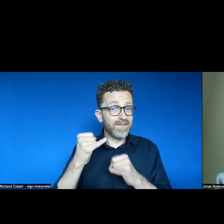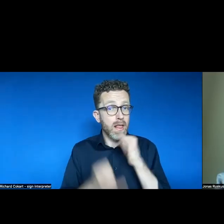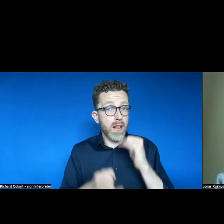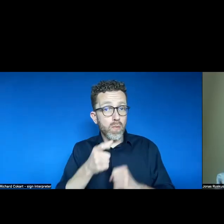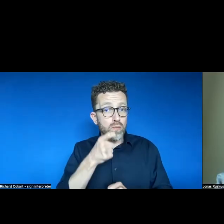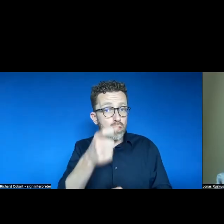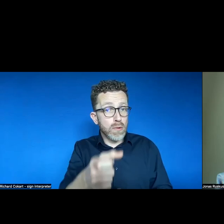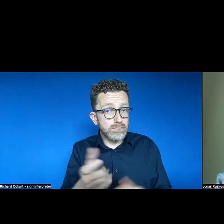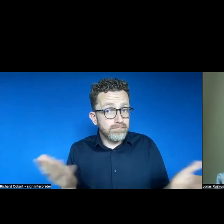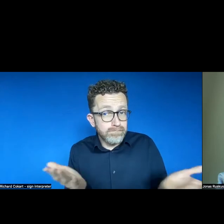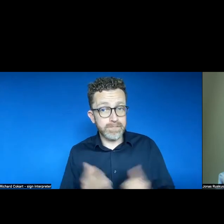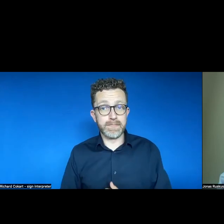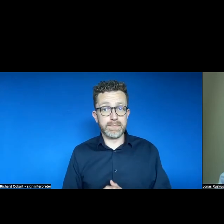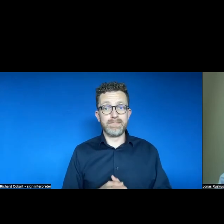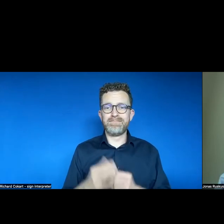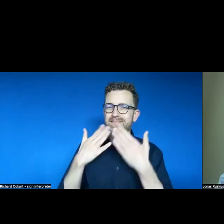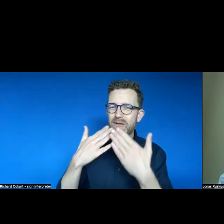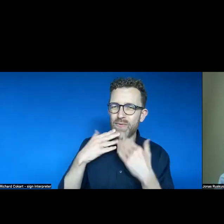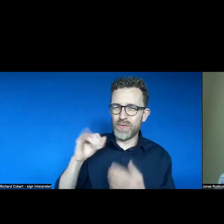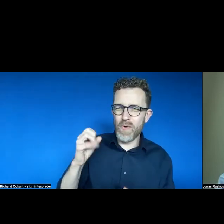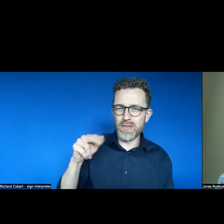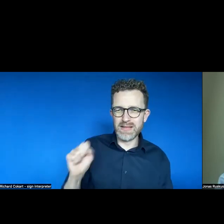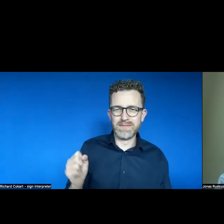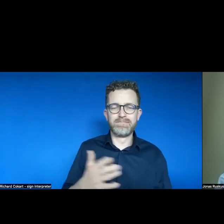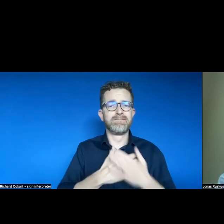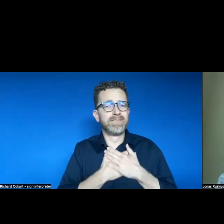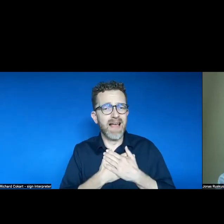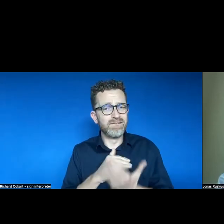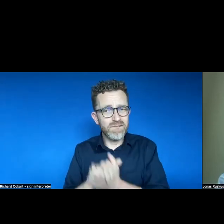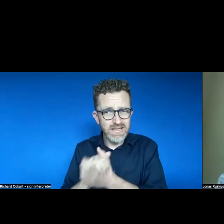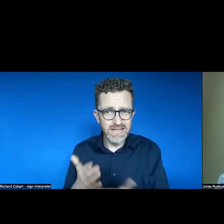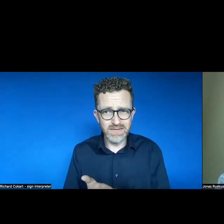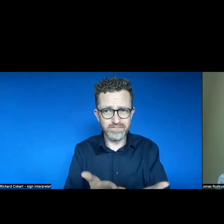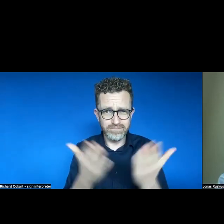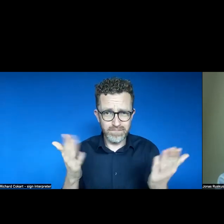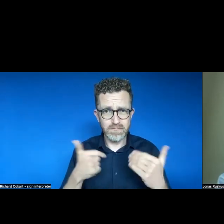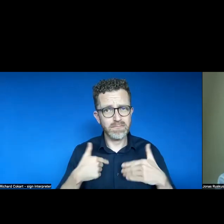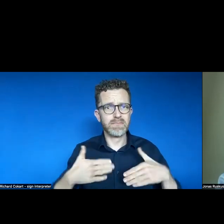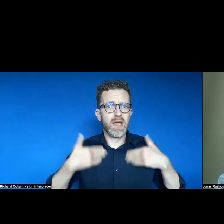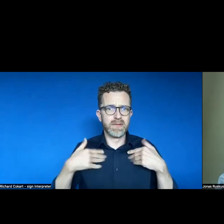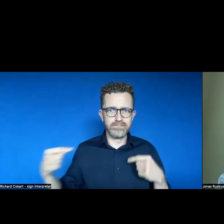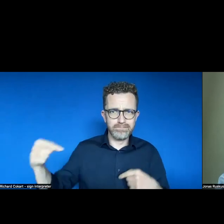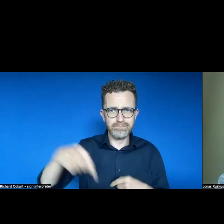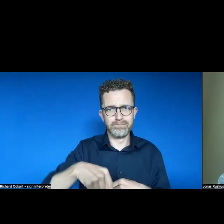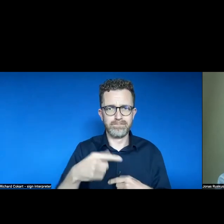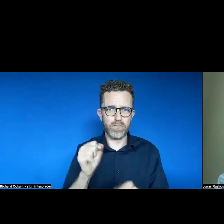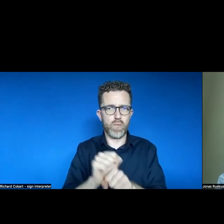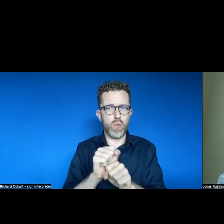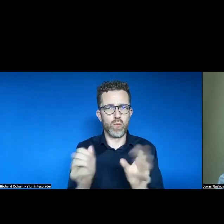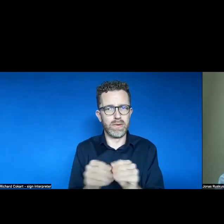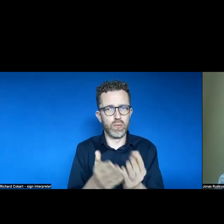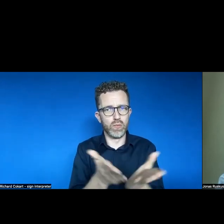be here to discuss with you today. And I believe we need to work together. I mean, the CRPD committee, the civil